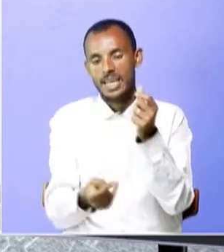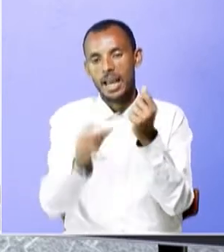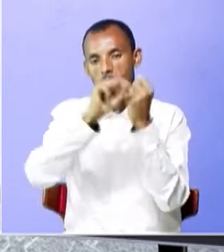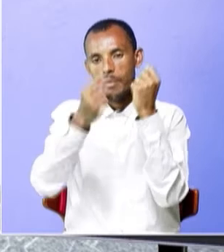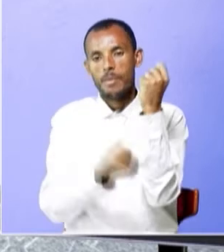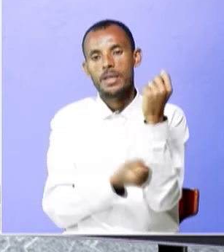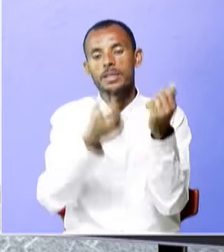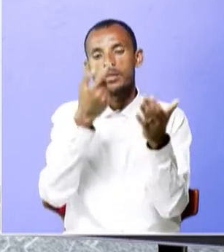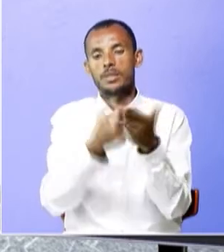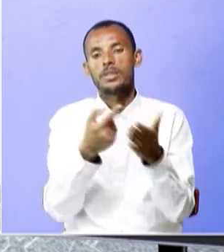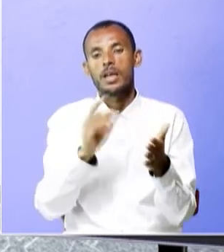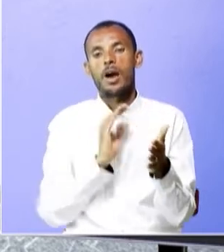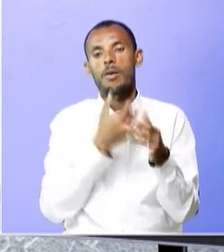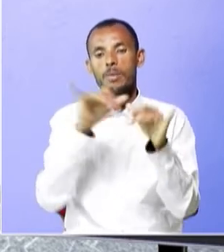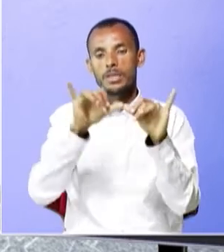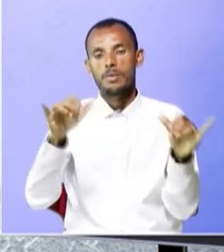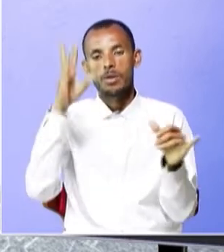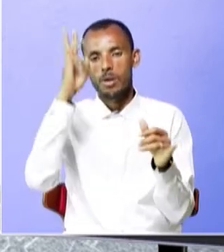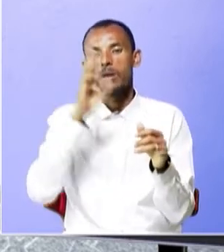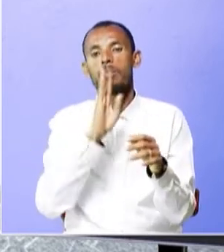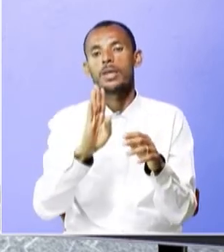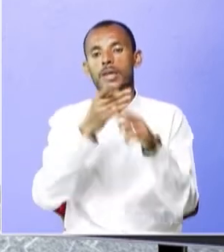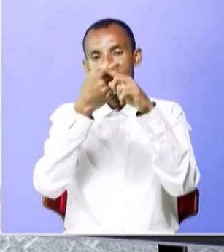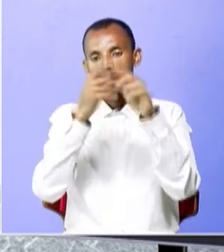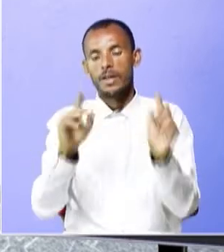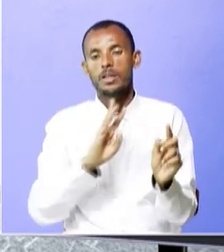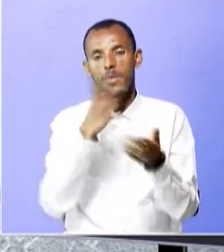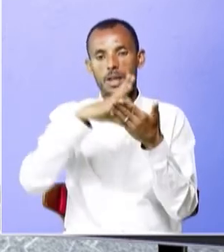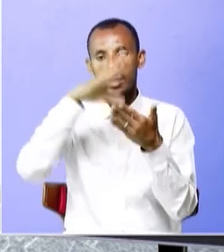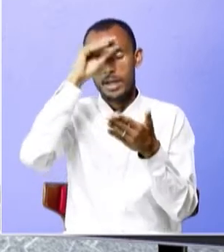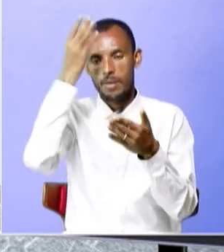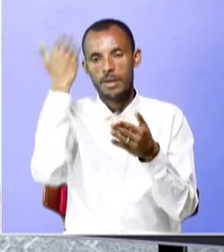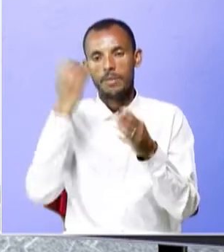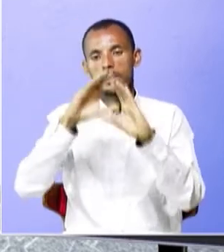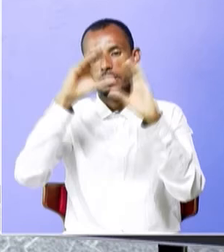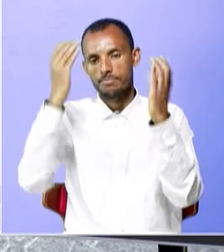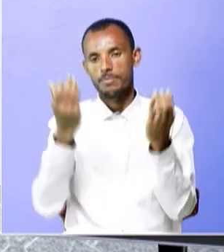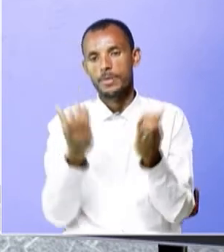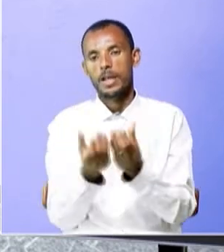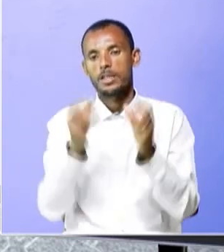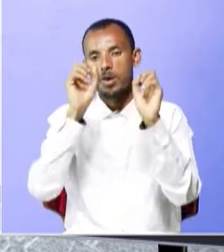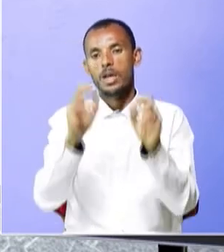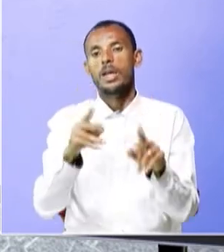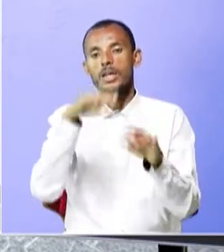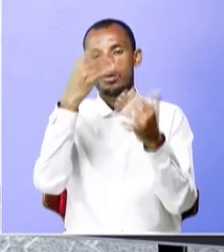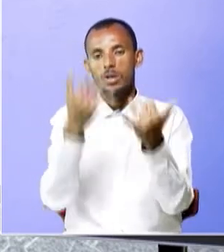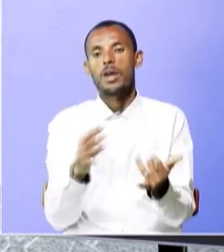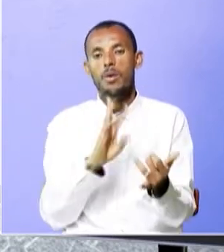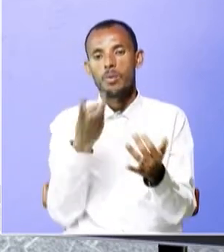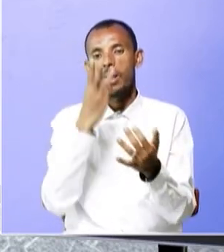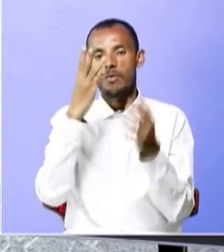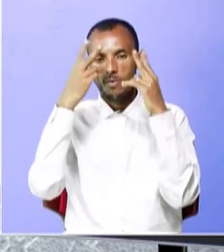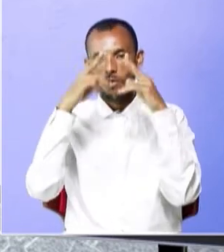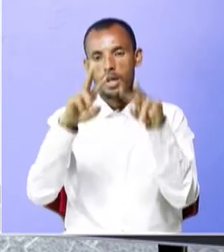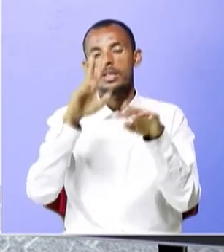to this, our measurement will be different from what we have seen in the previous case. Okay, so today we will be